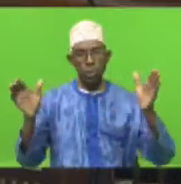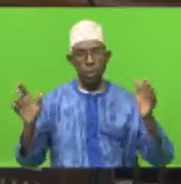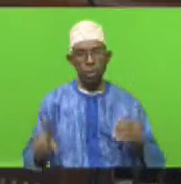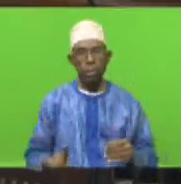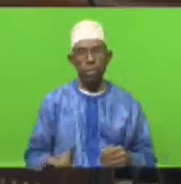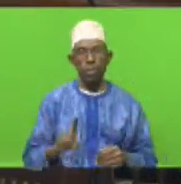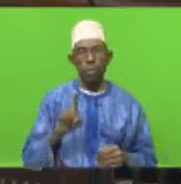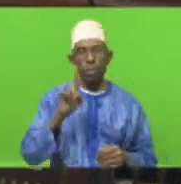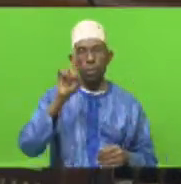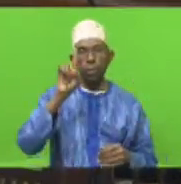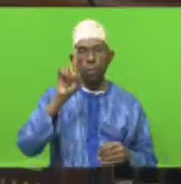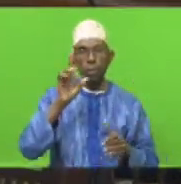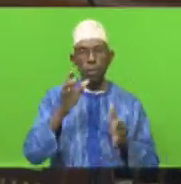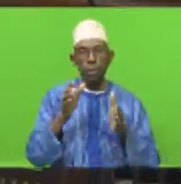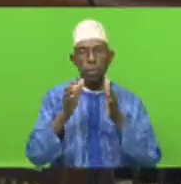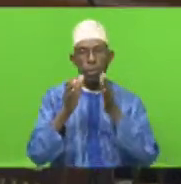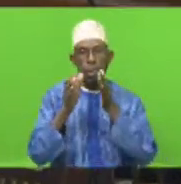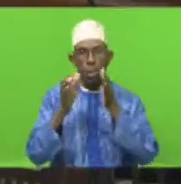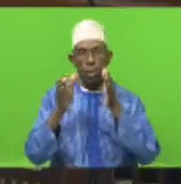Allahu akbar,